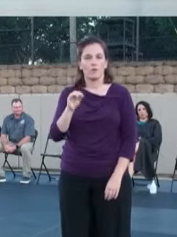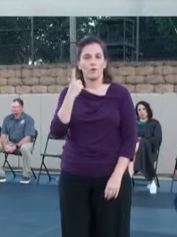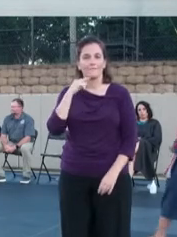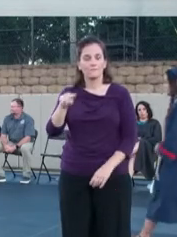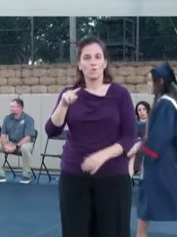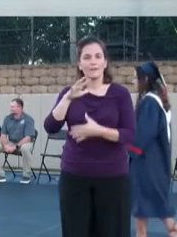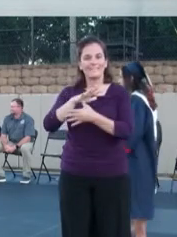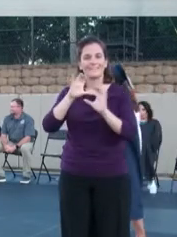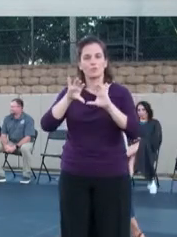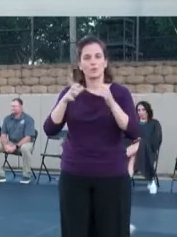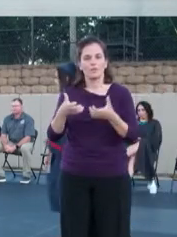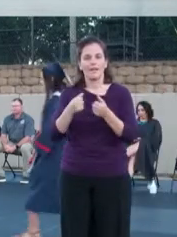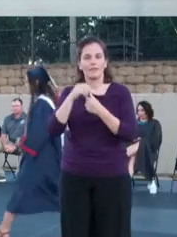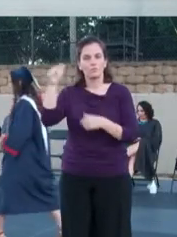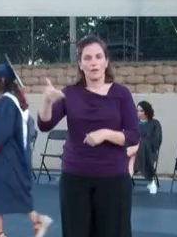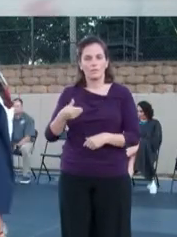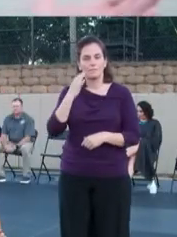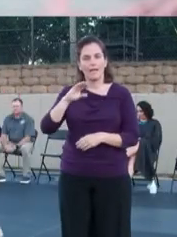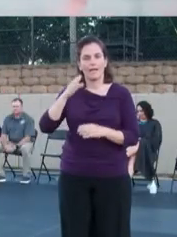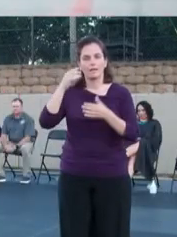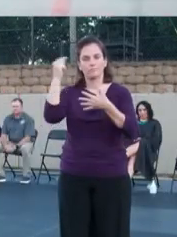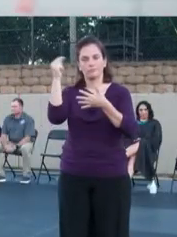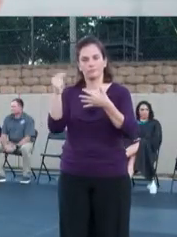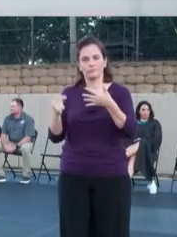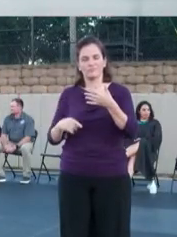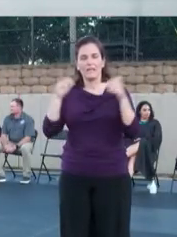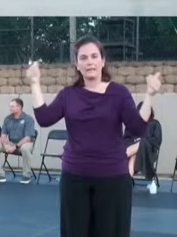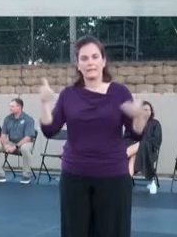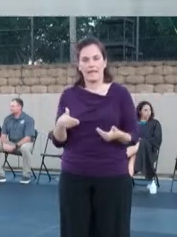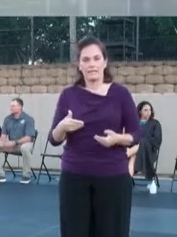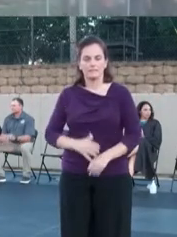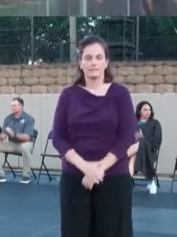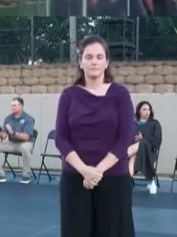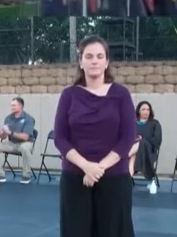and the presentation of guests. Aaron Guerrero.